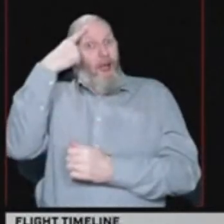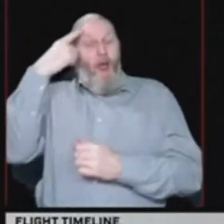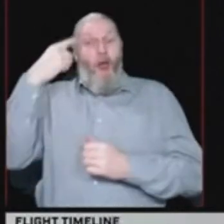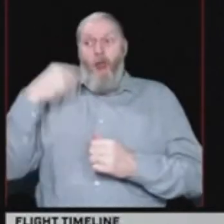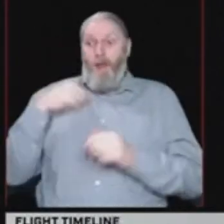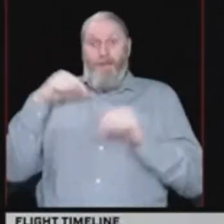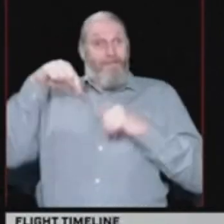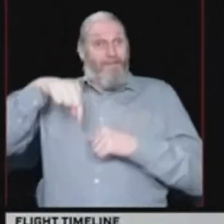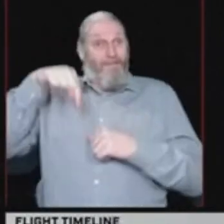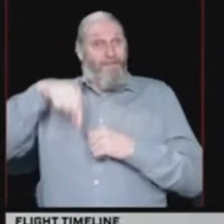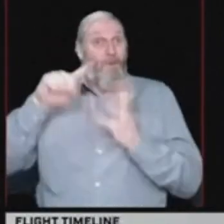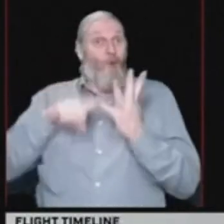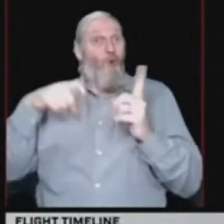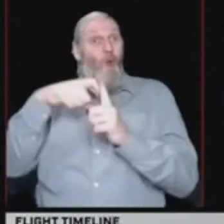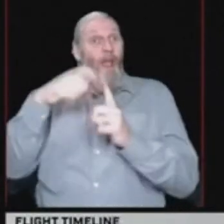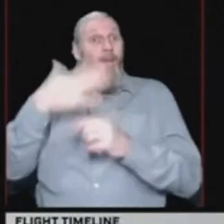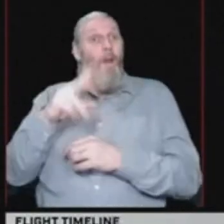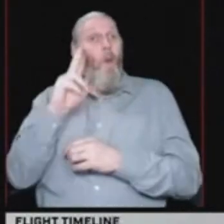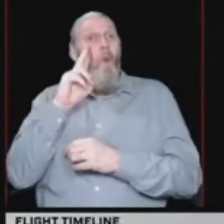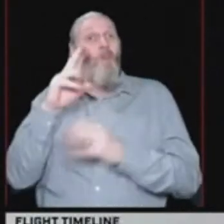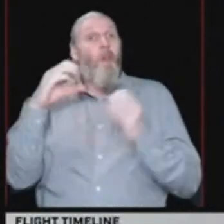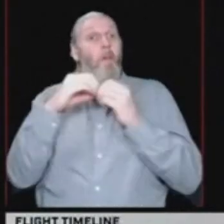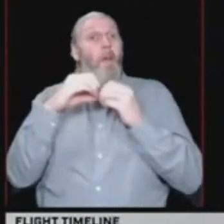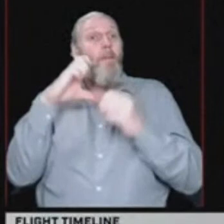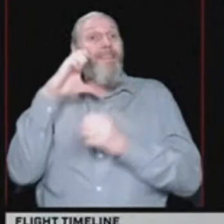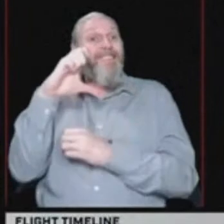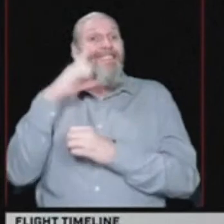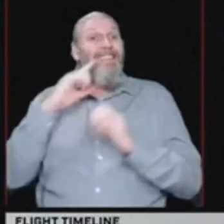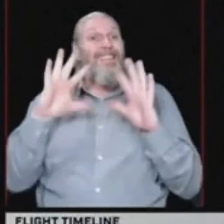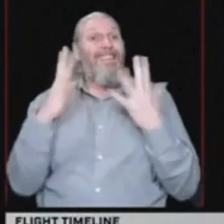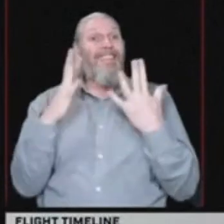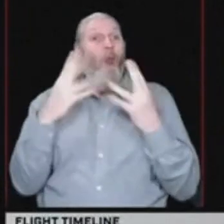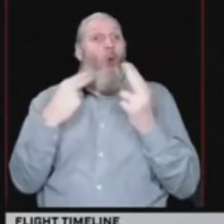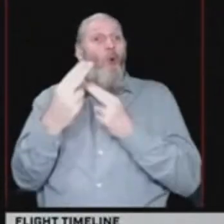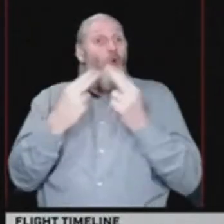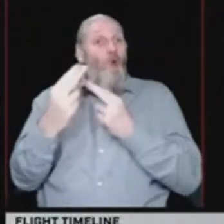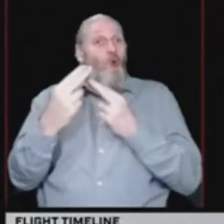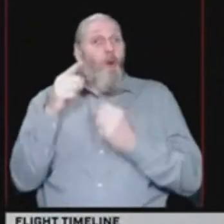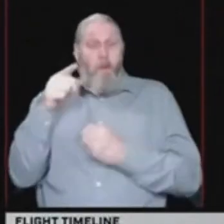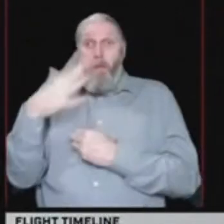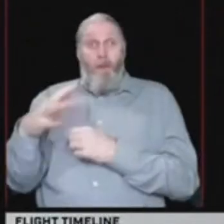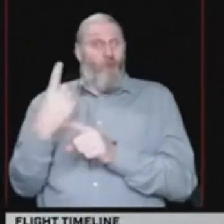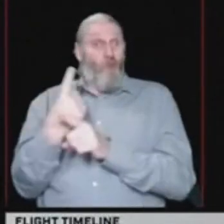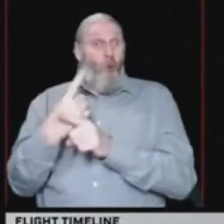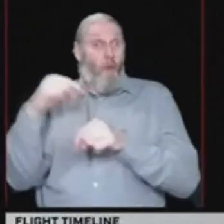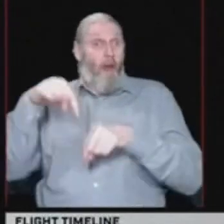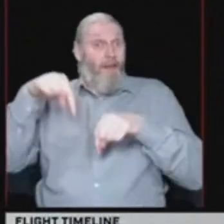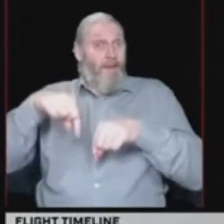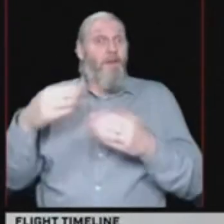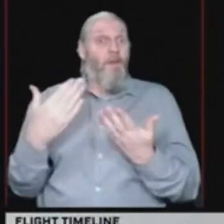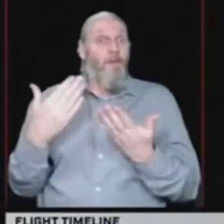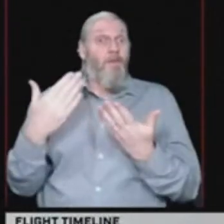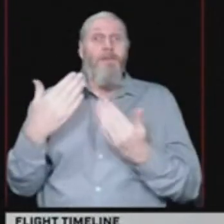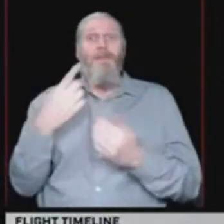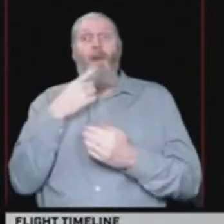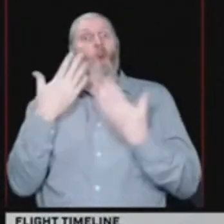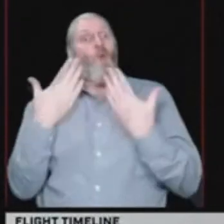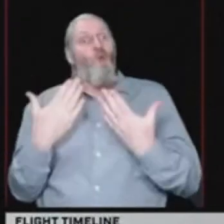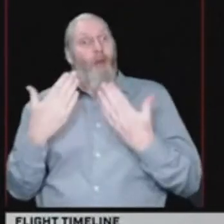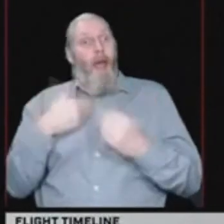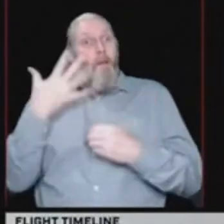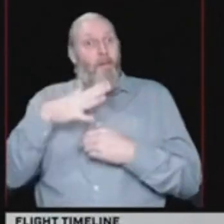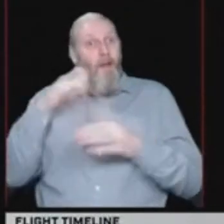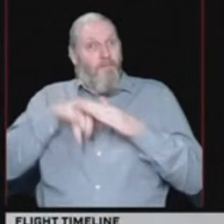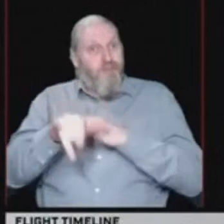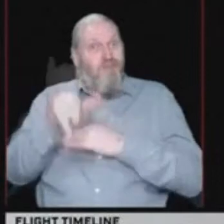BBC, and I see they were giving this a mention and saying that the satellites are being launched right now. It brings